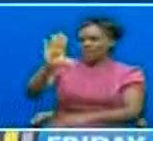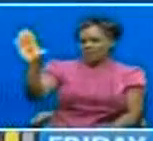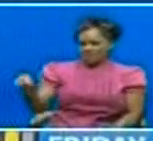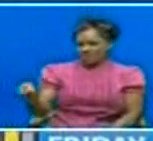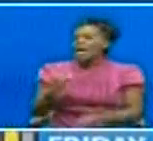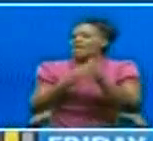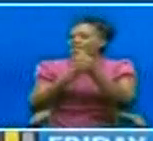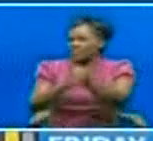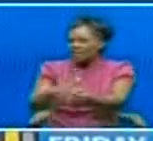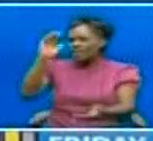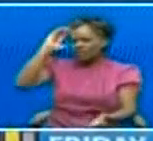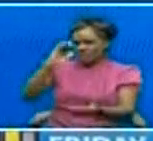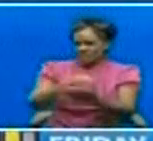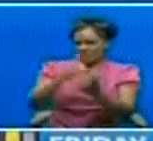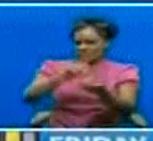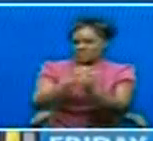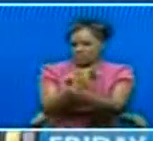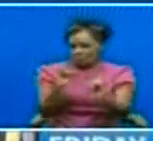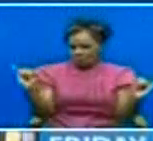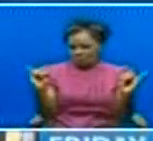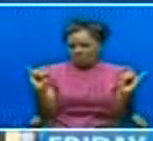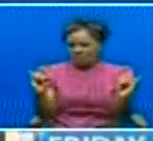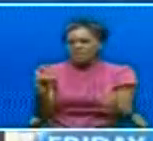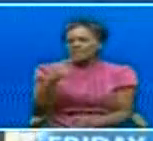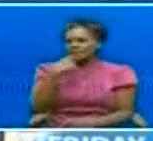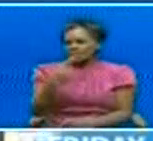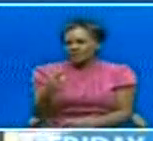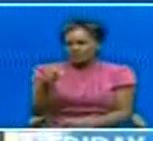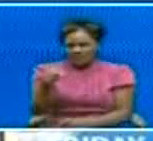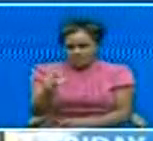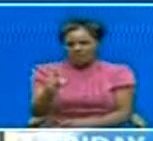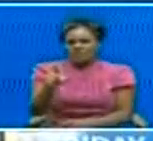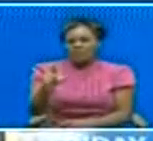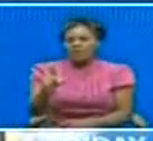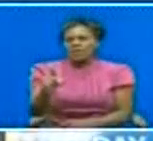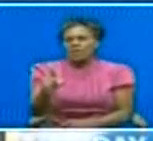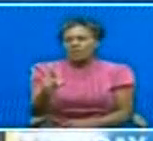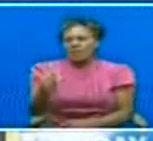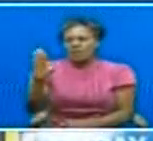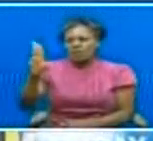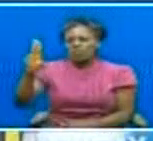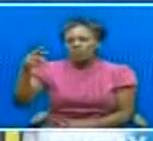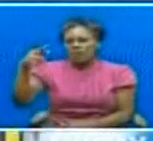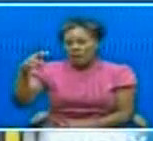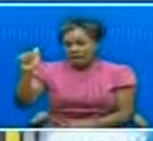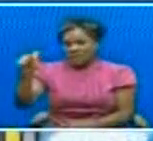Leaders who believe in transparency. I have to say, Buhari believes in transparency. transparency, mm-hmm. we're going to see